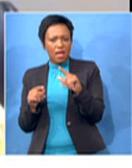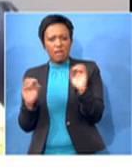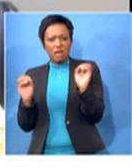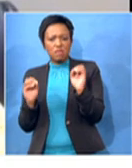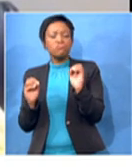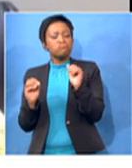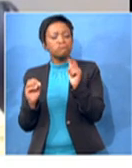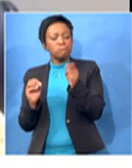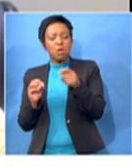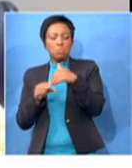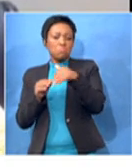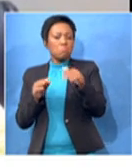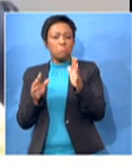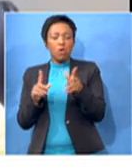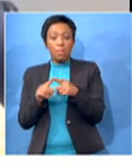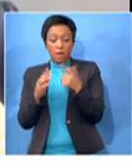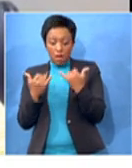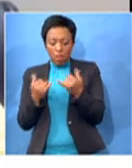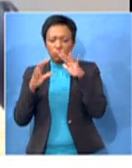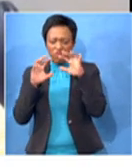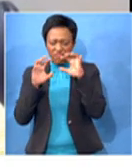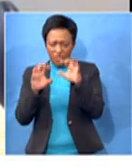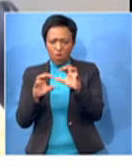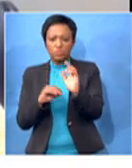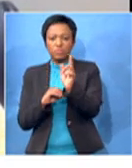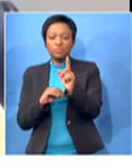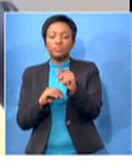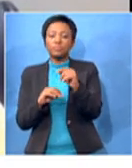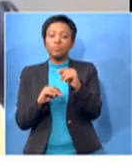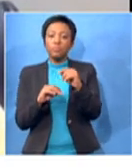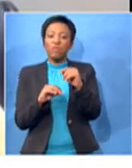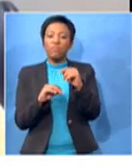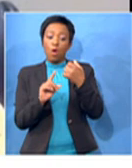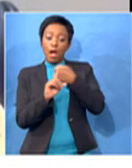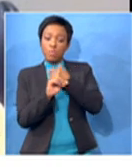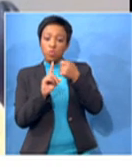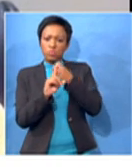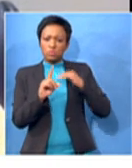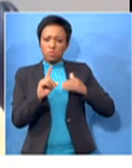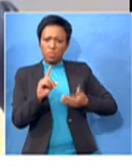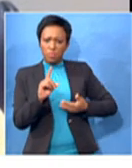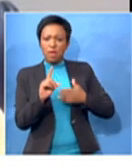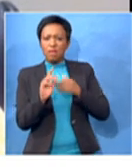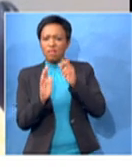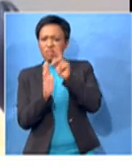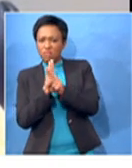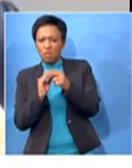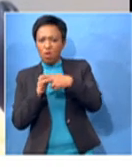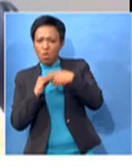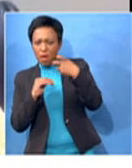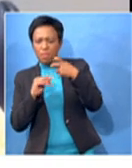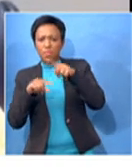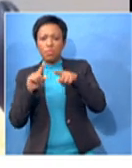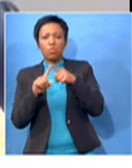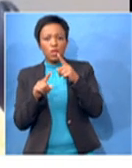we are forcing now is that for domestic violence cases, when they appear, the prosecutor must oppose